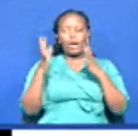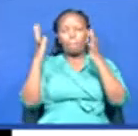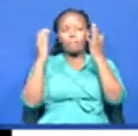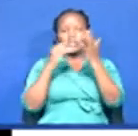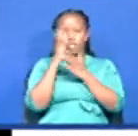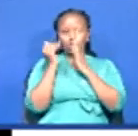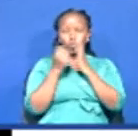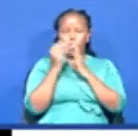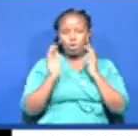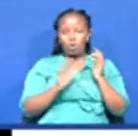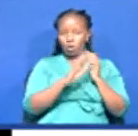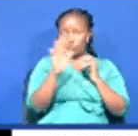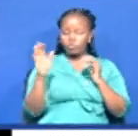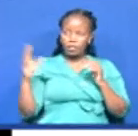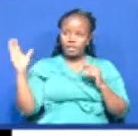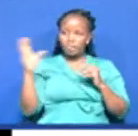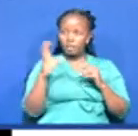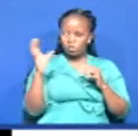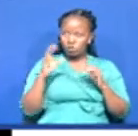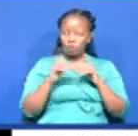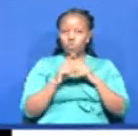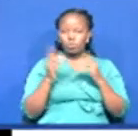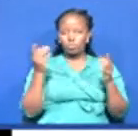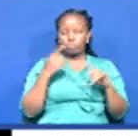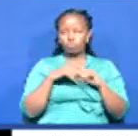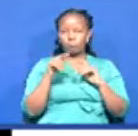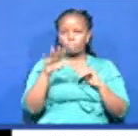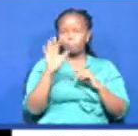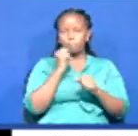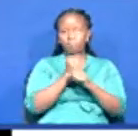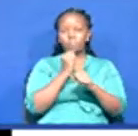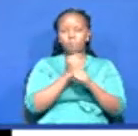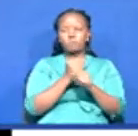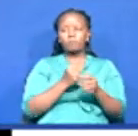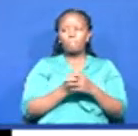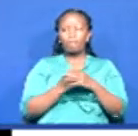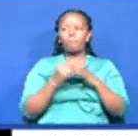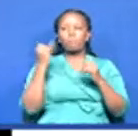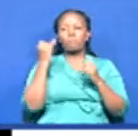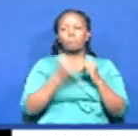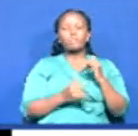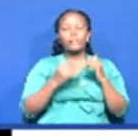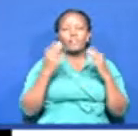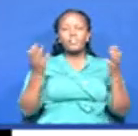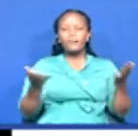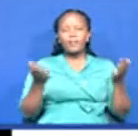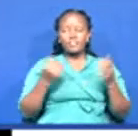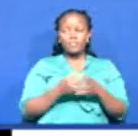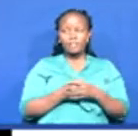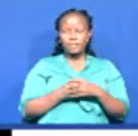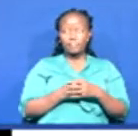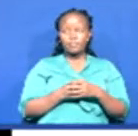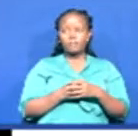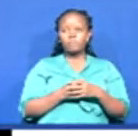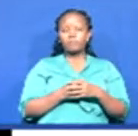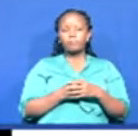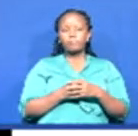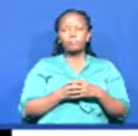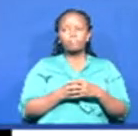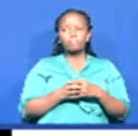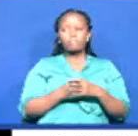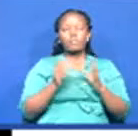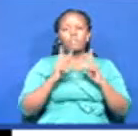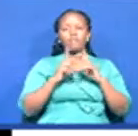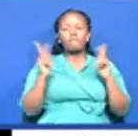a consumer and from where you are. And lastly, and not the least, actually not the last, very